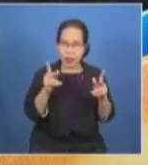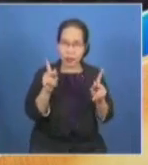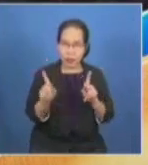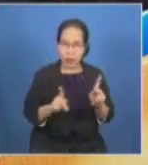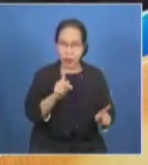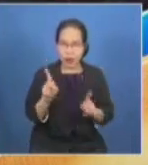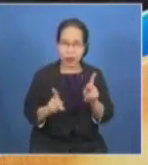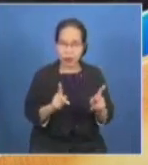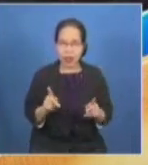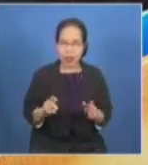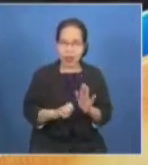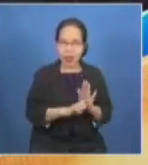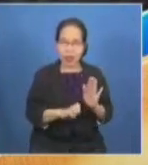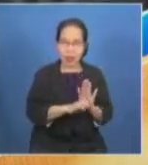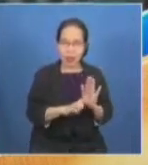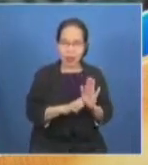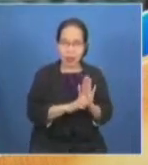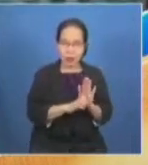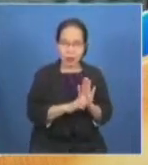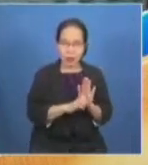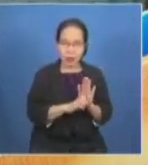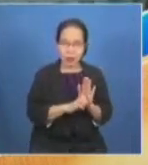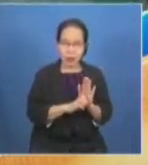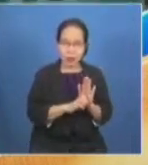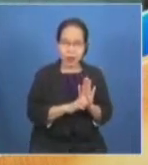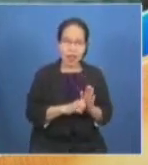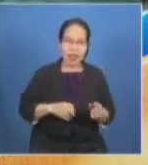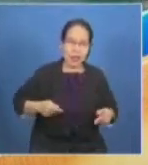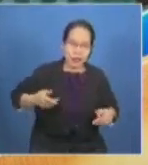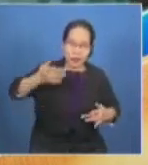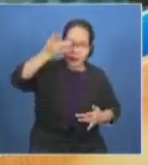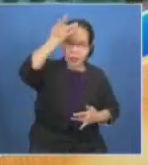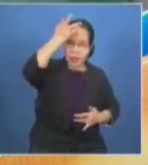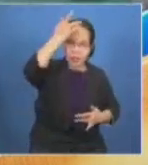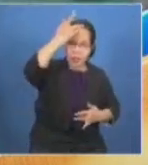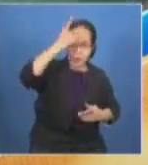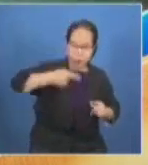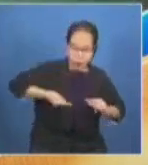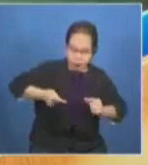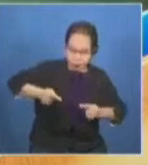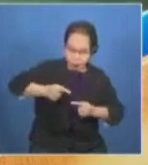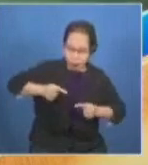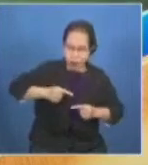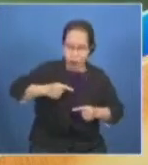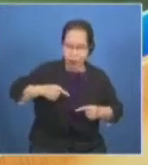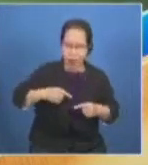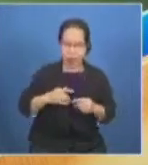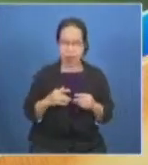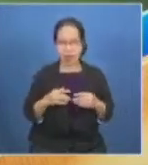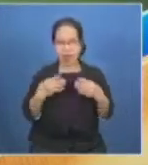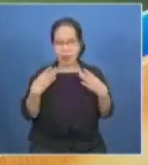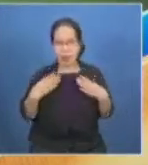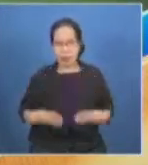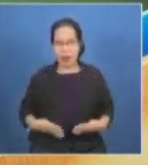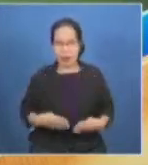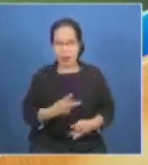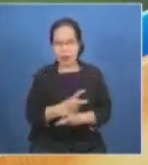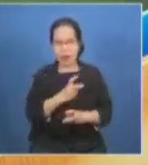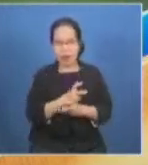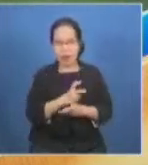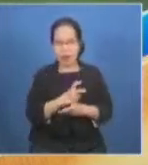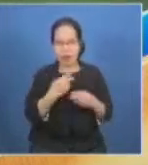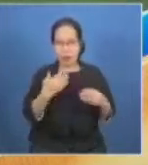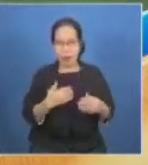difficult things that people experience, like, for example, pain, heartaches, you